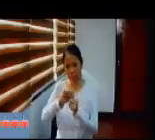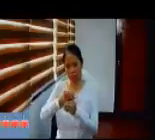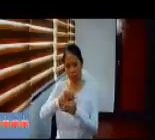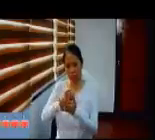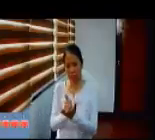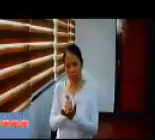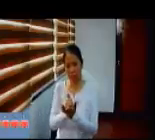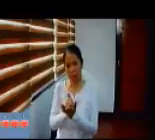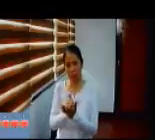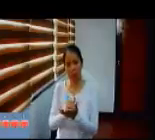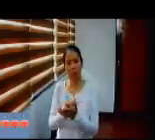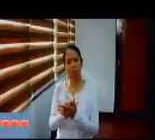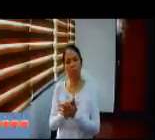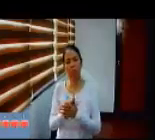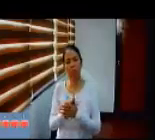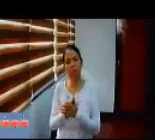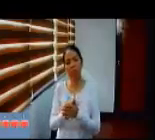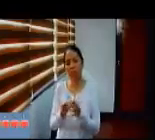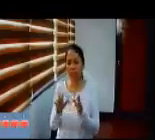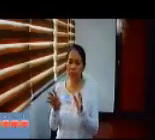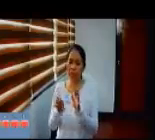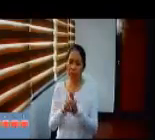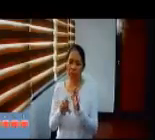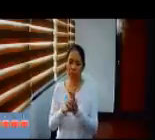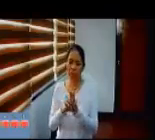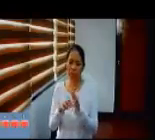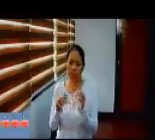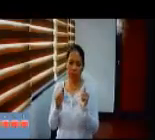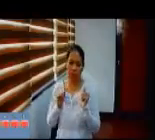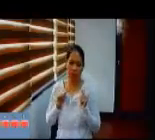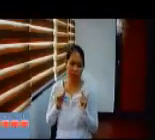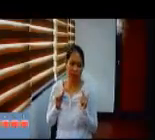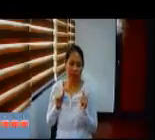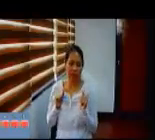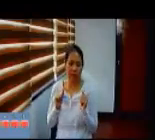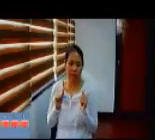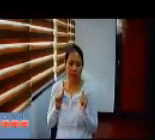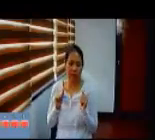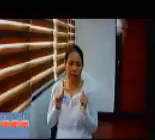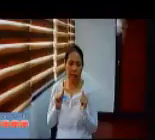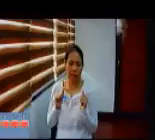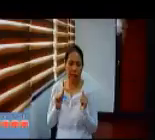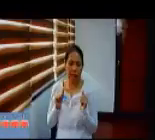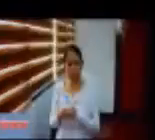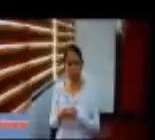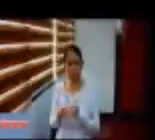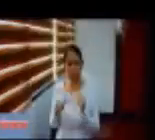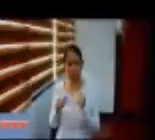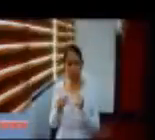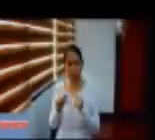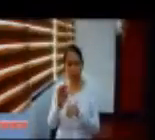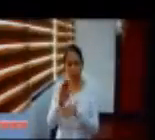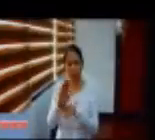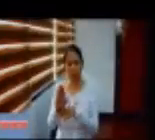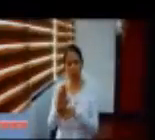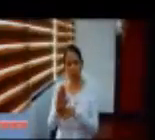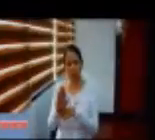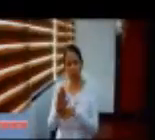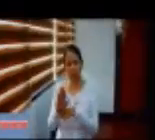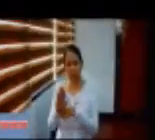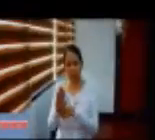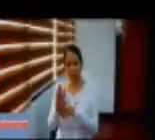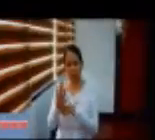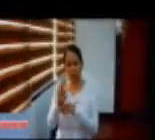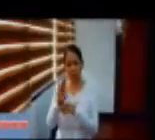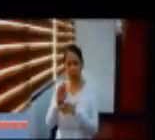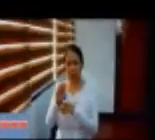temperature rise. You have your air conditioning, and therefore, your fertility and your libido does not decline.